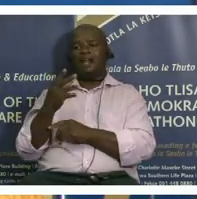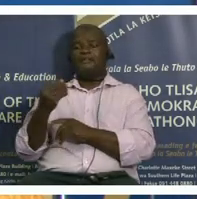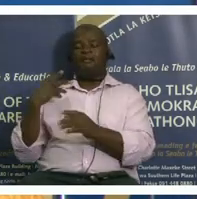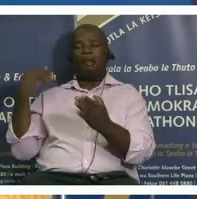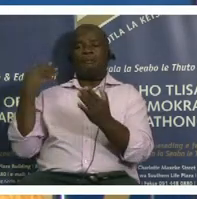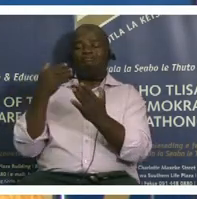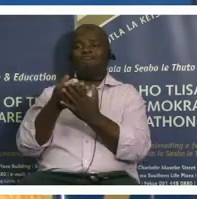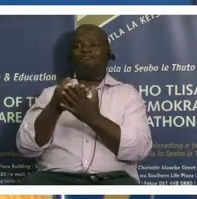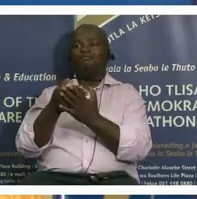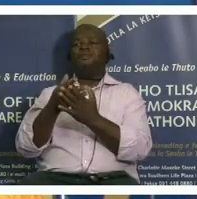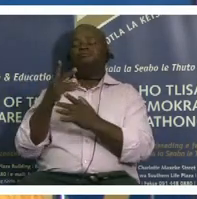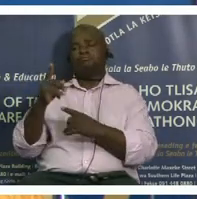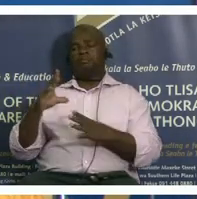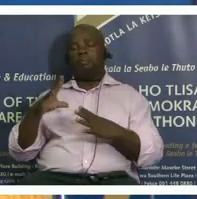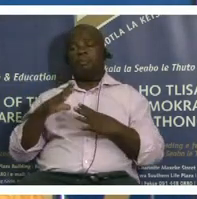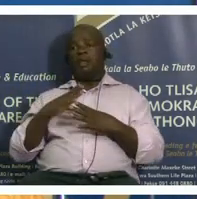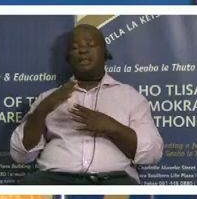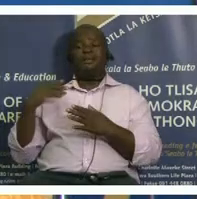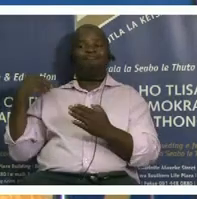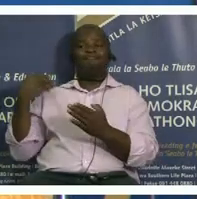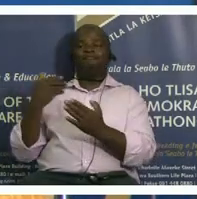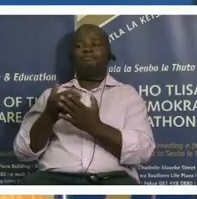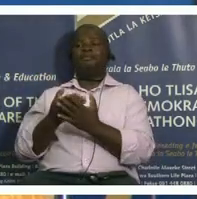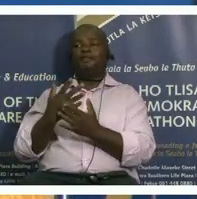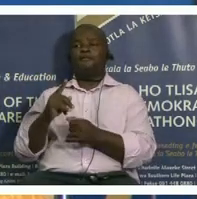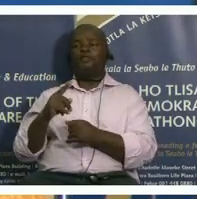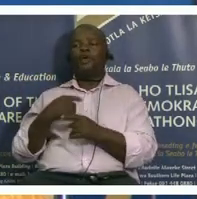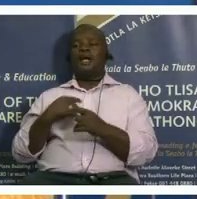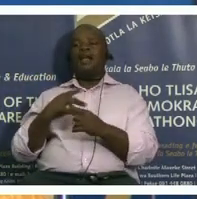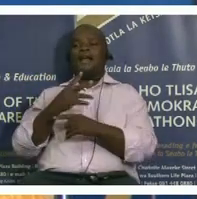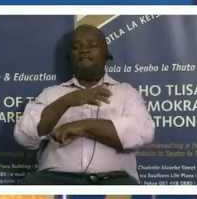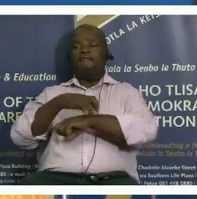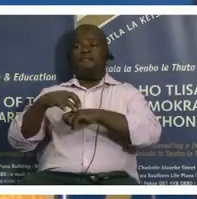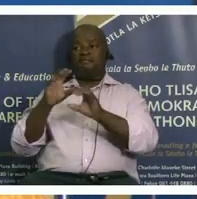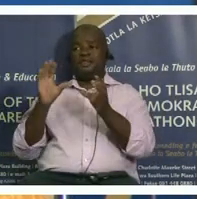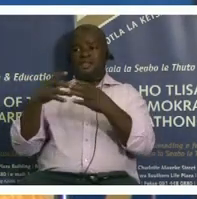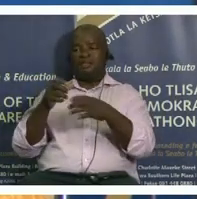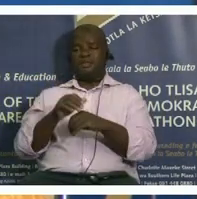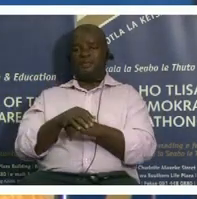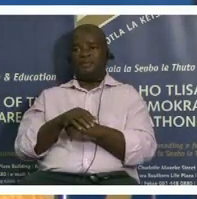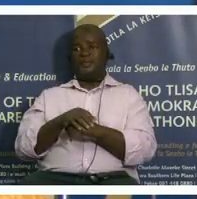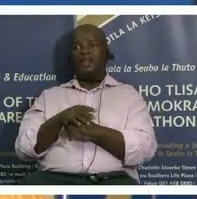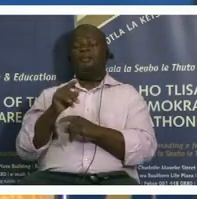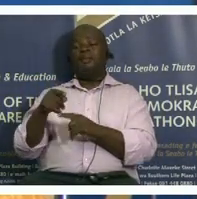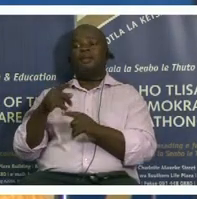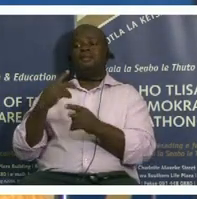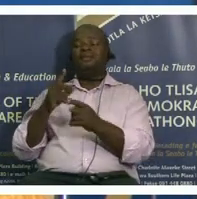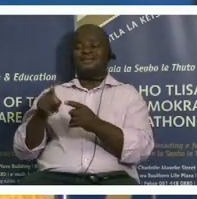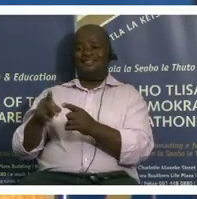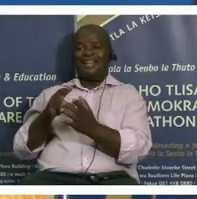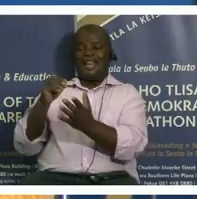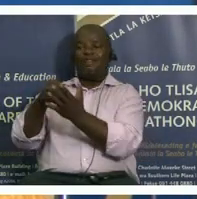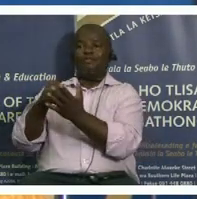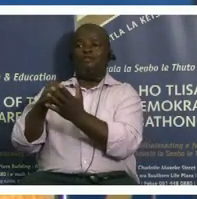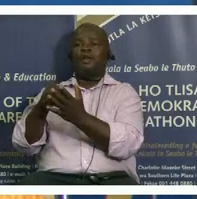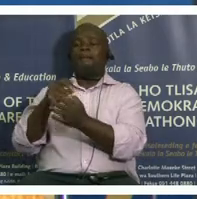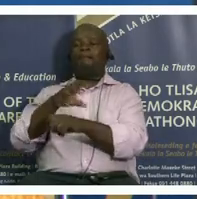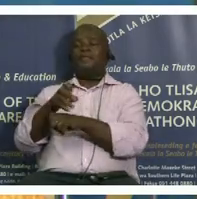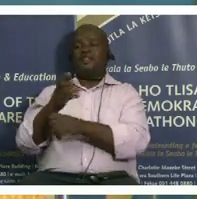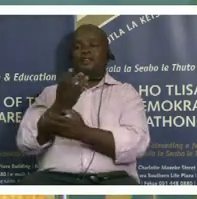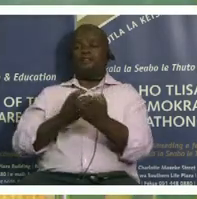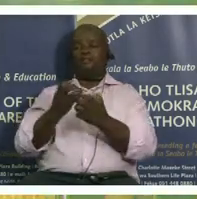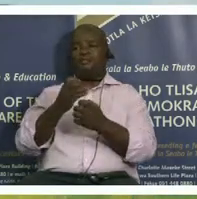always prided itself on its agricultural sector and its contribution to the provincial